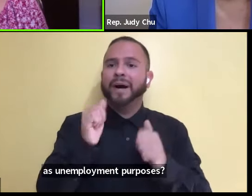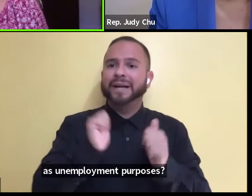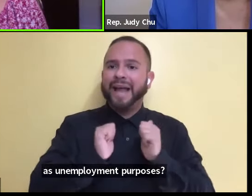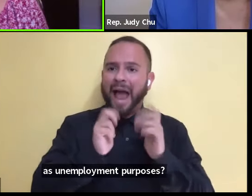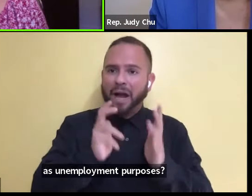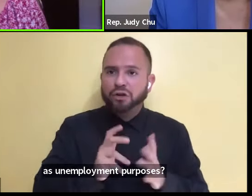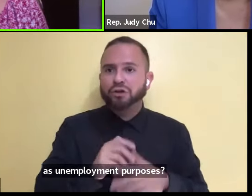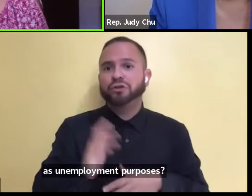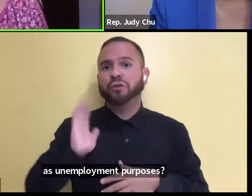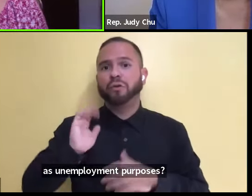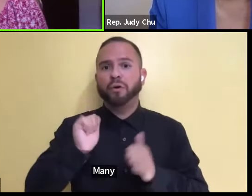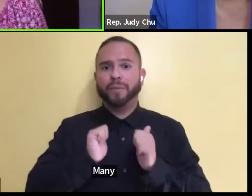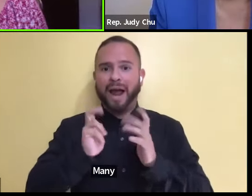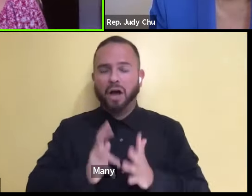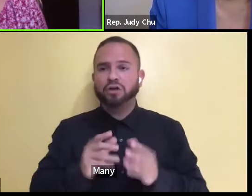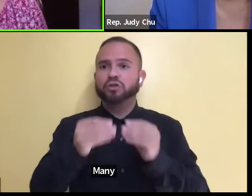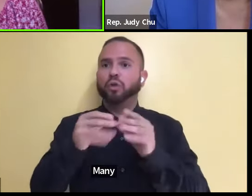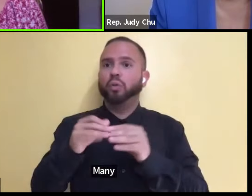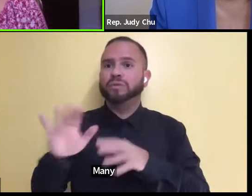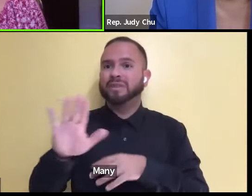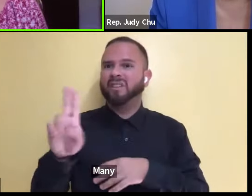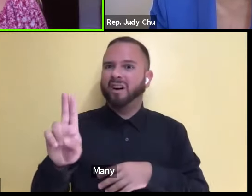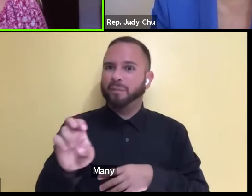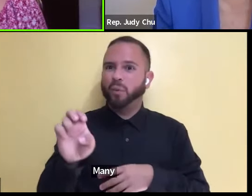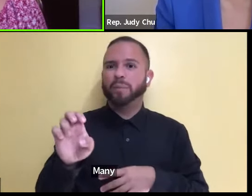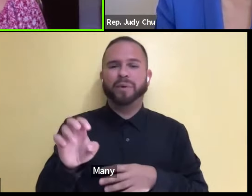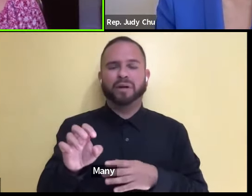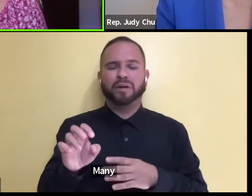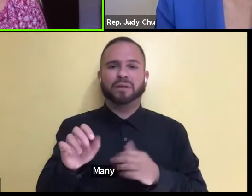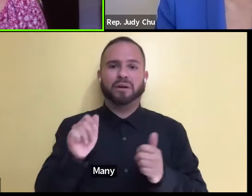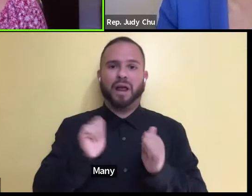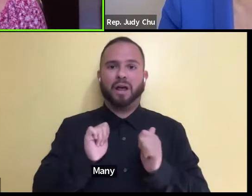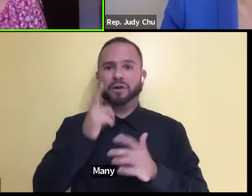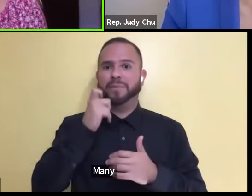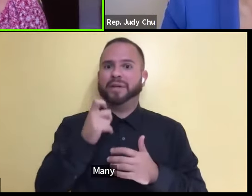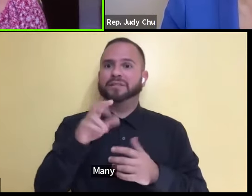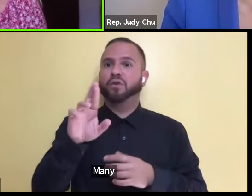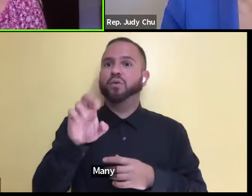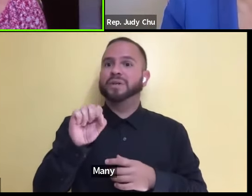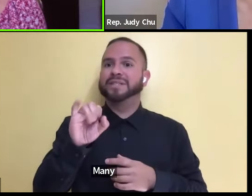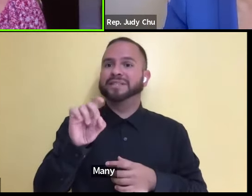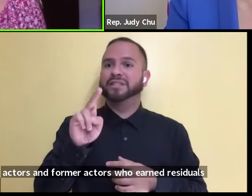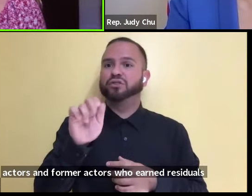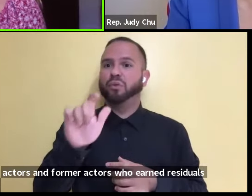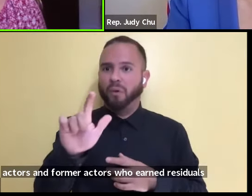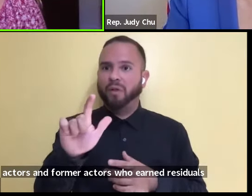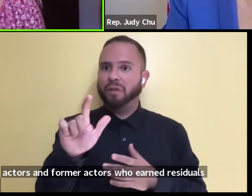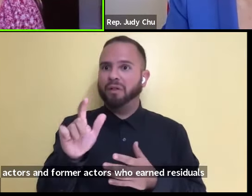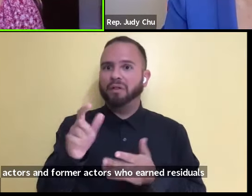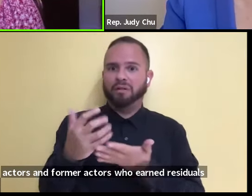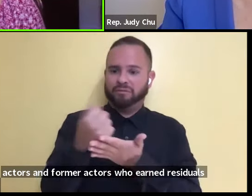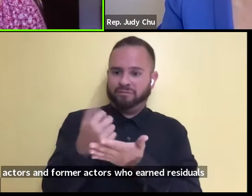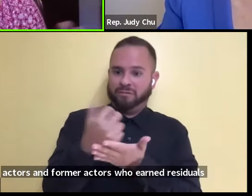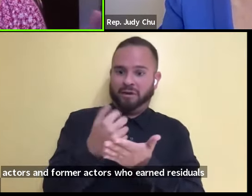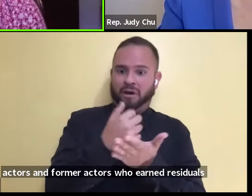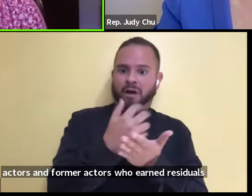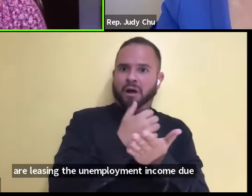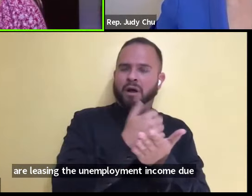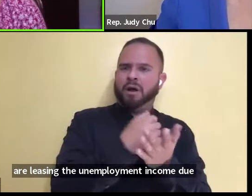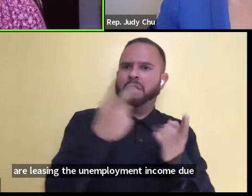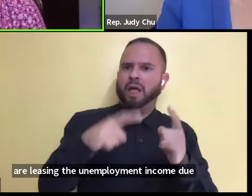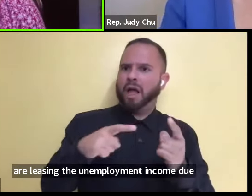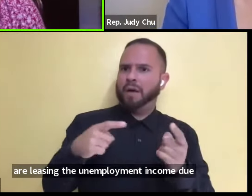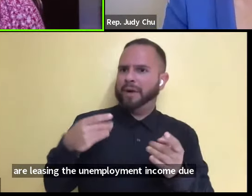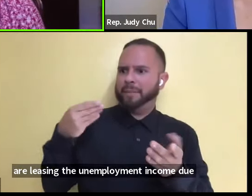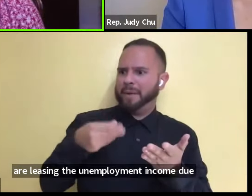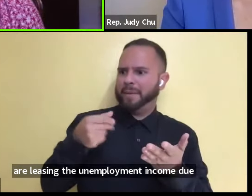are losing their unemployment income due to the residual income being earned from jobs they worked a long time ago. Many states like New York don't count